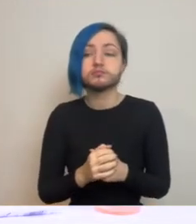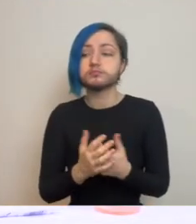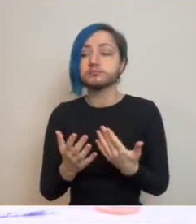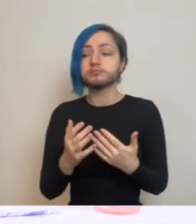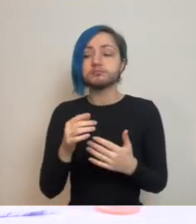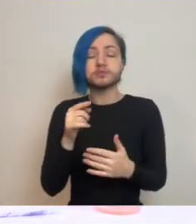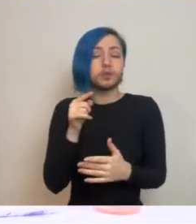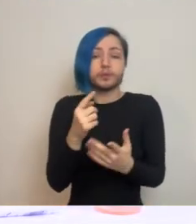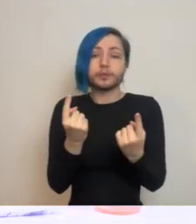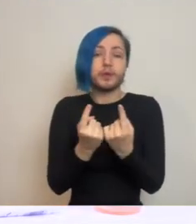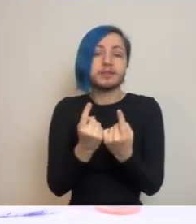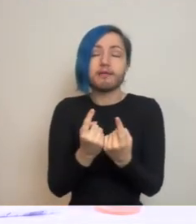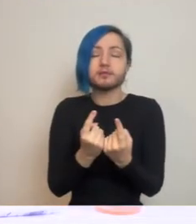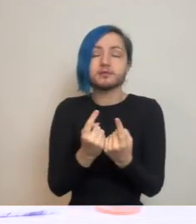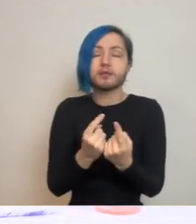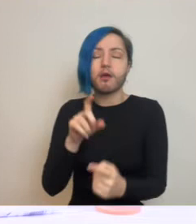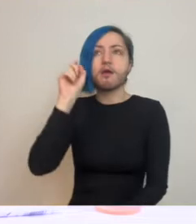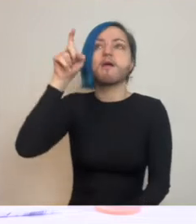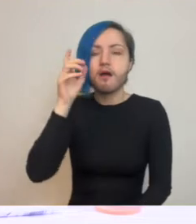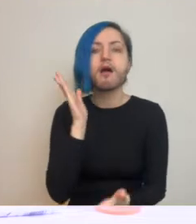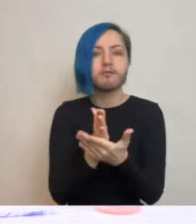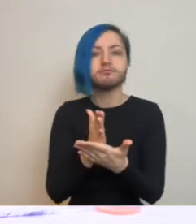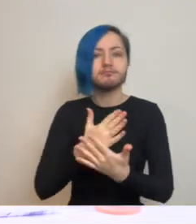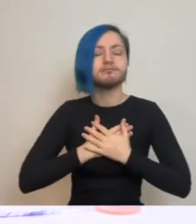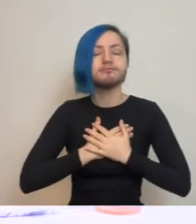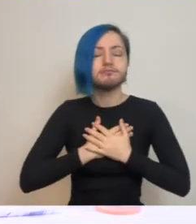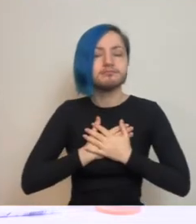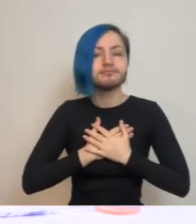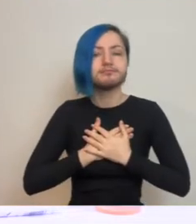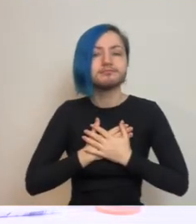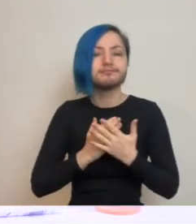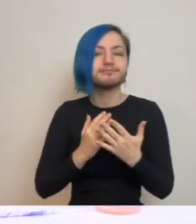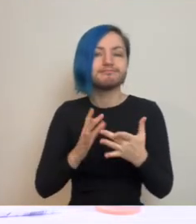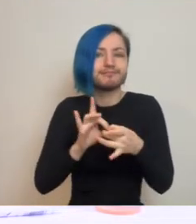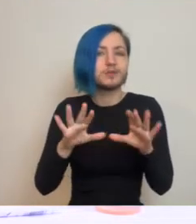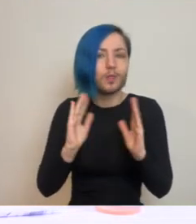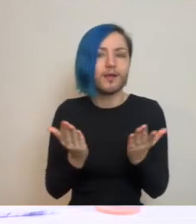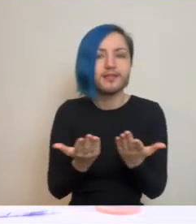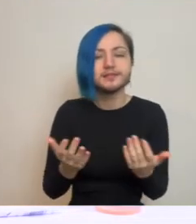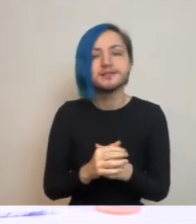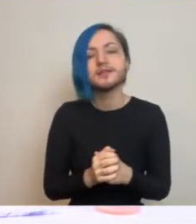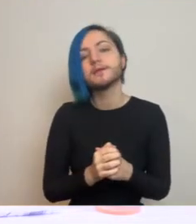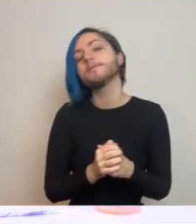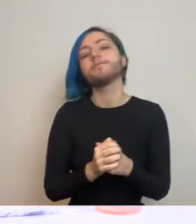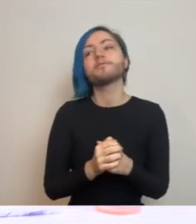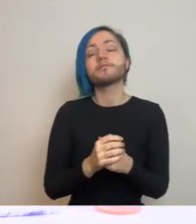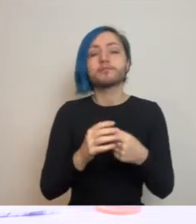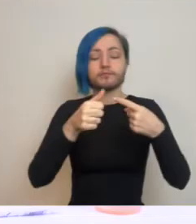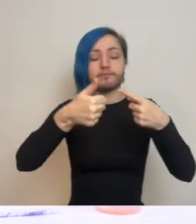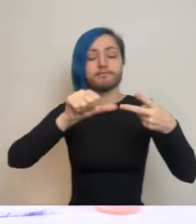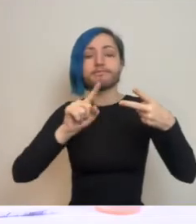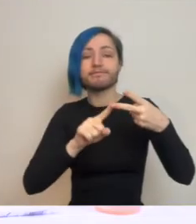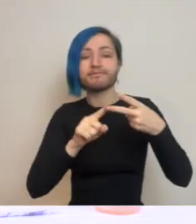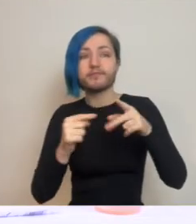that I think are kind of, jump to mind that I really like about the world. And the things that